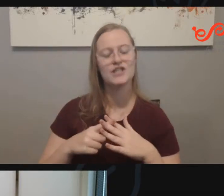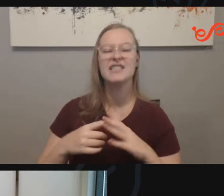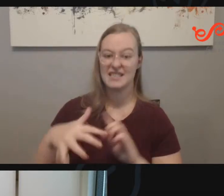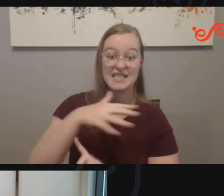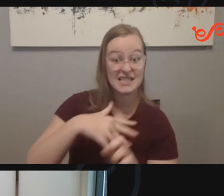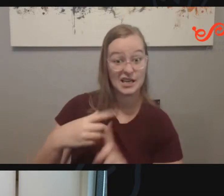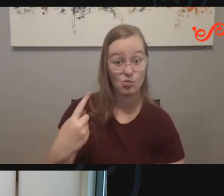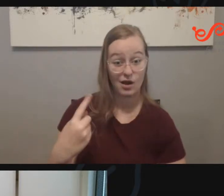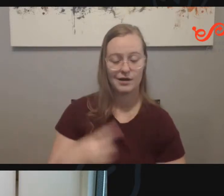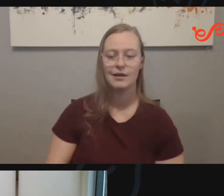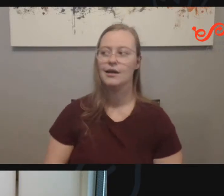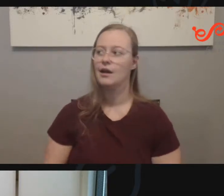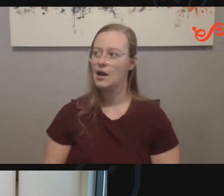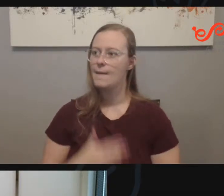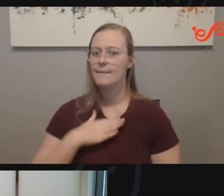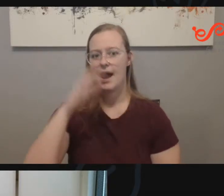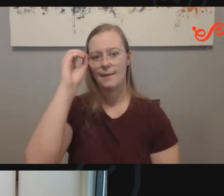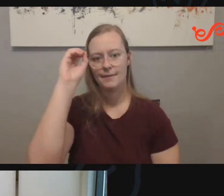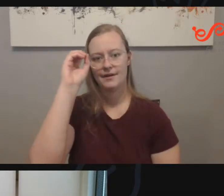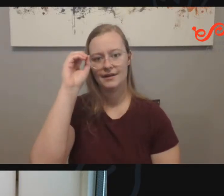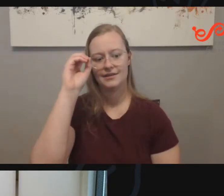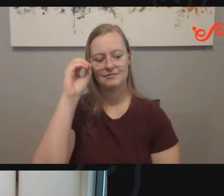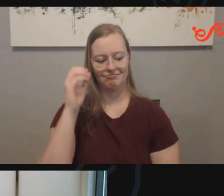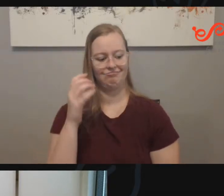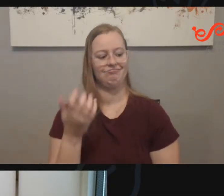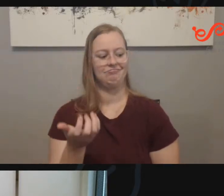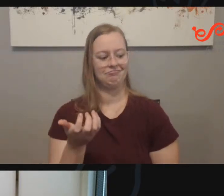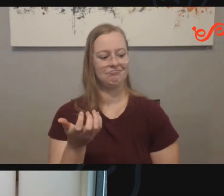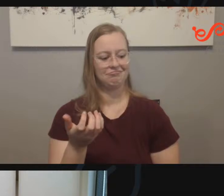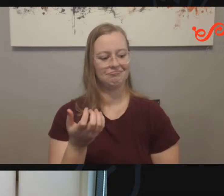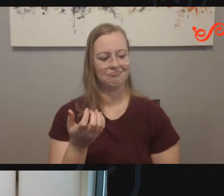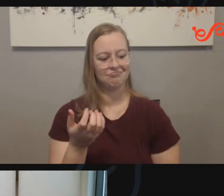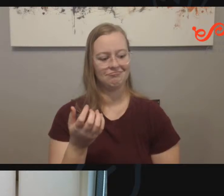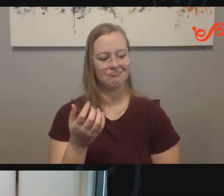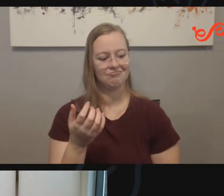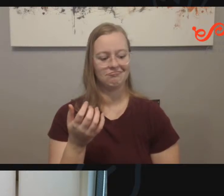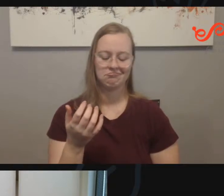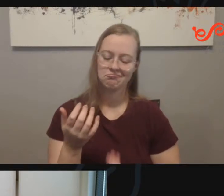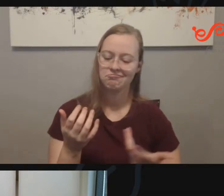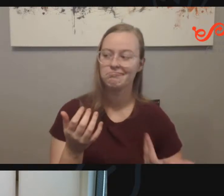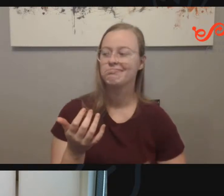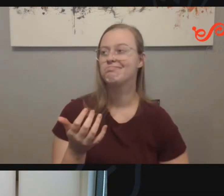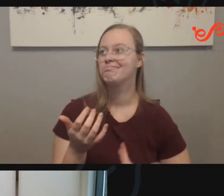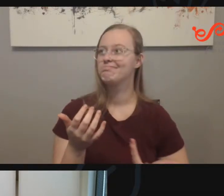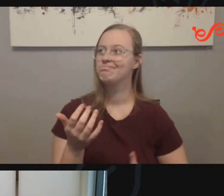my mind, as I've come to know the Eastern Shore, is a kind of